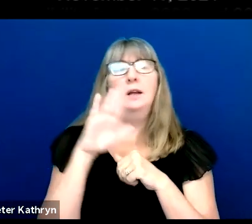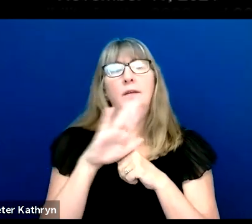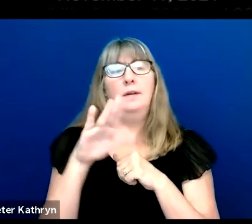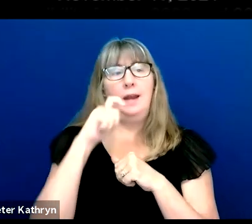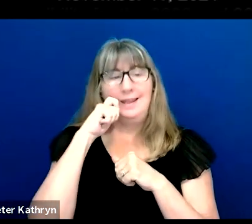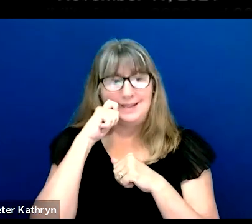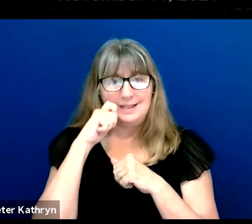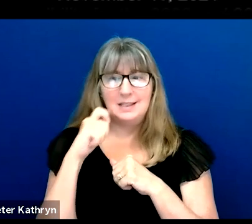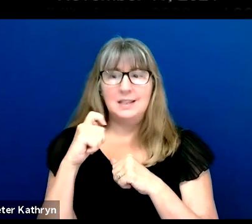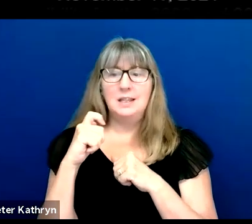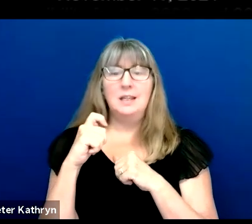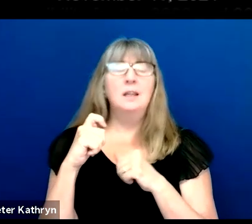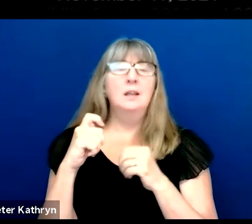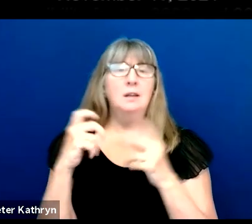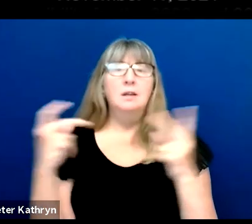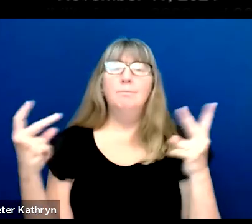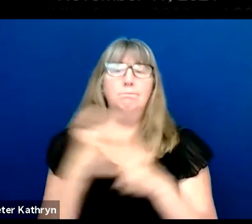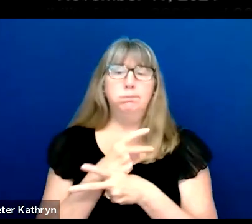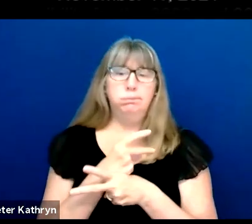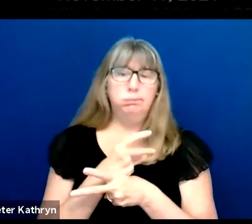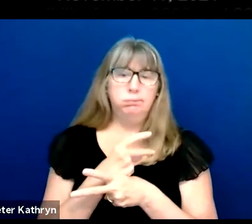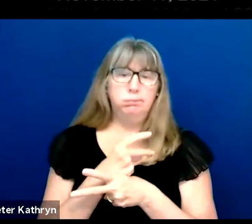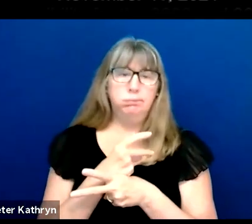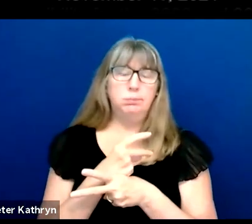ethnicity compound into a